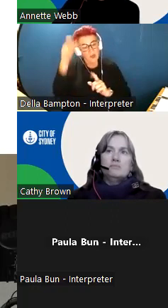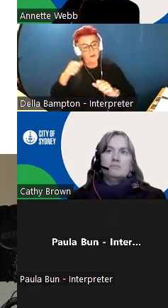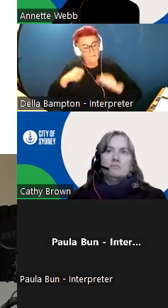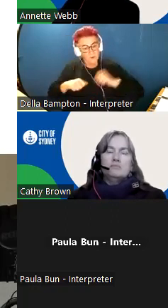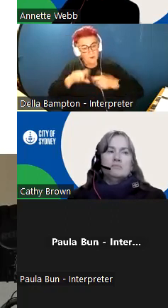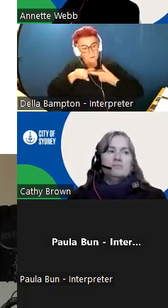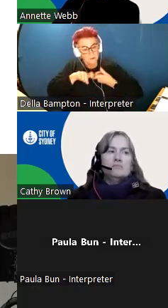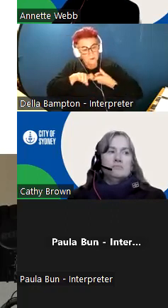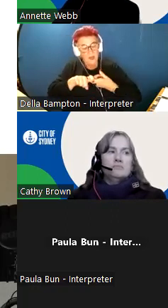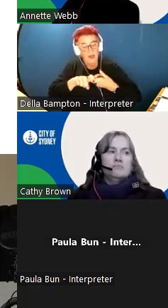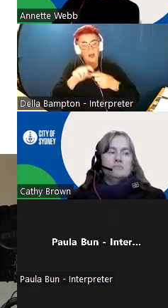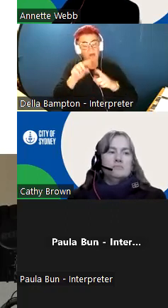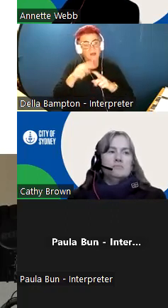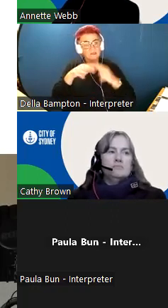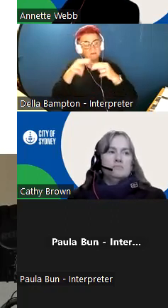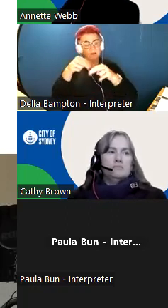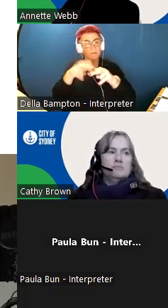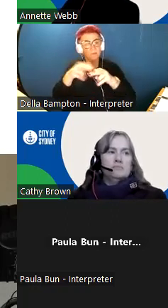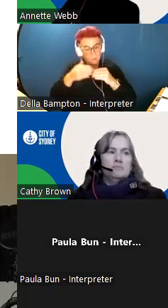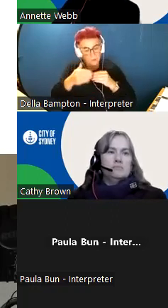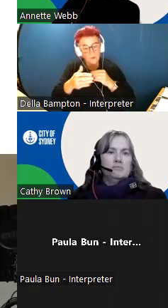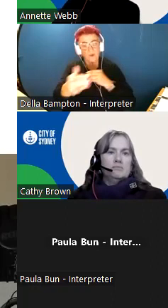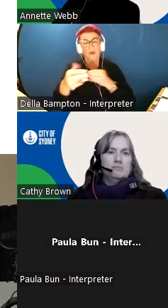and developing throughout the tenancy.